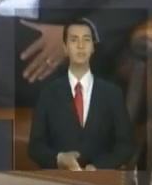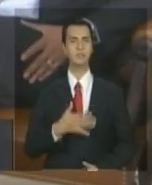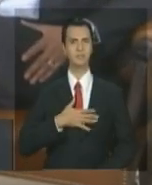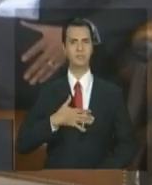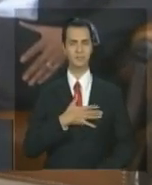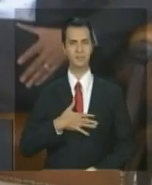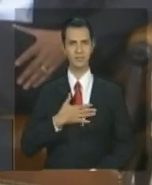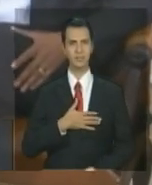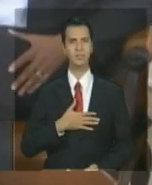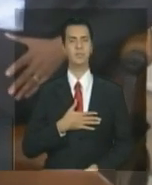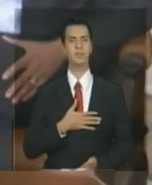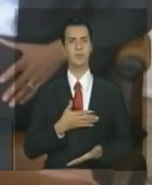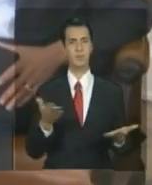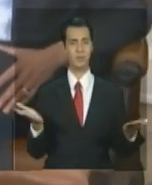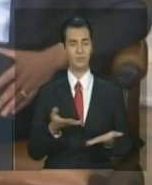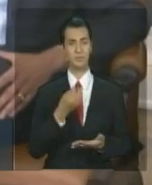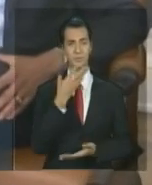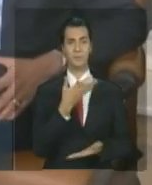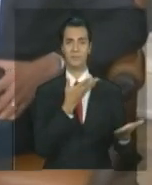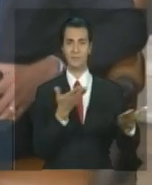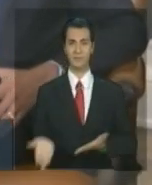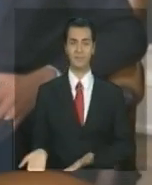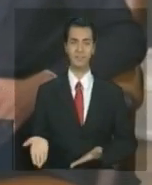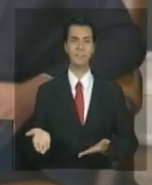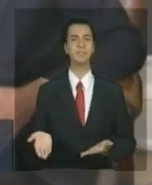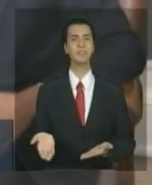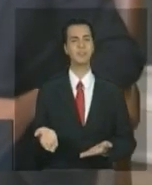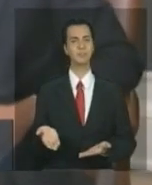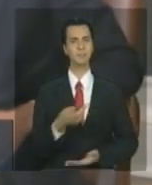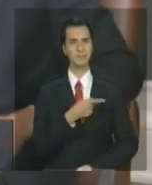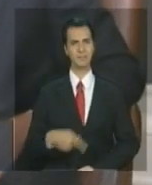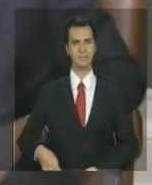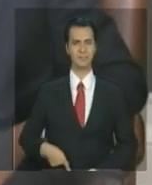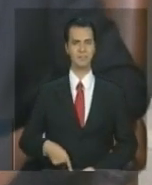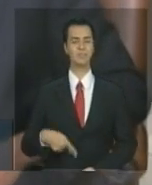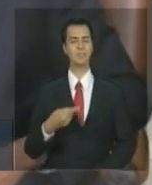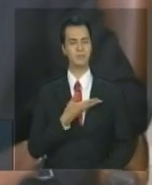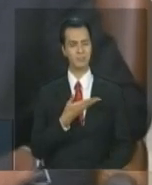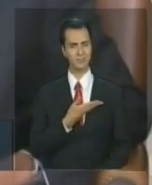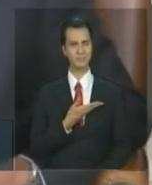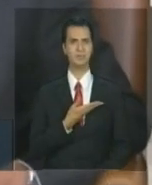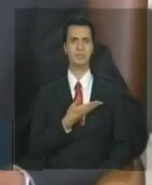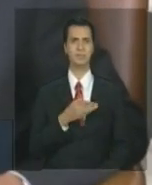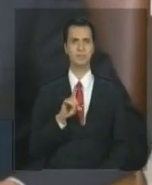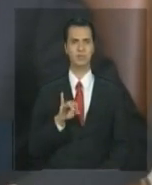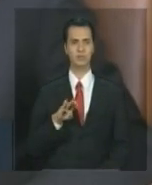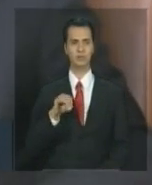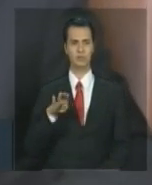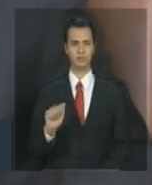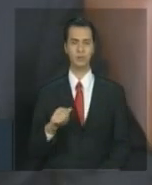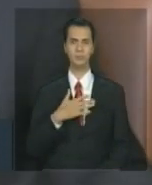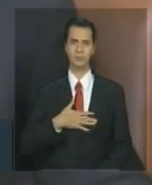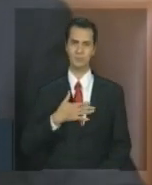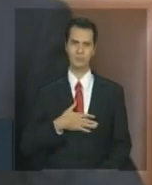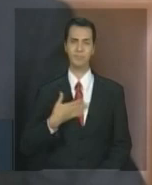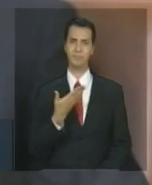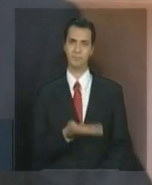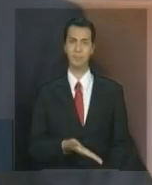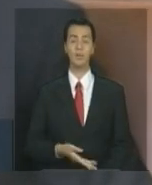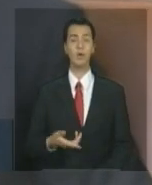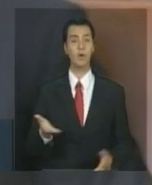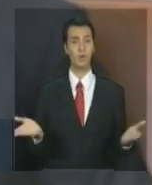grande satisfação dar as boas-vindas e acolher aqui no Salão Oval a minha amiga, grande amiga, presidente Rousseff. É